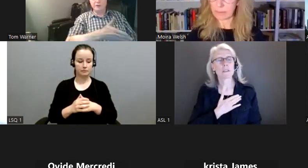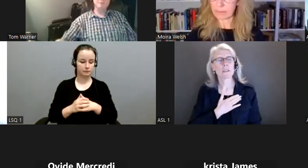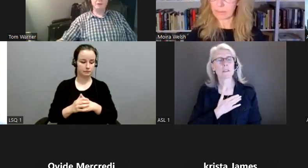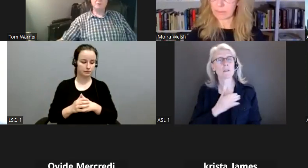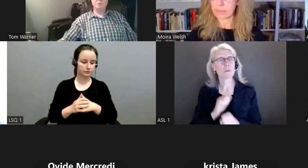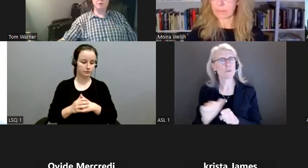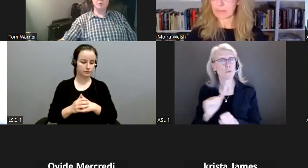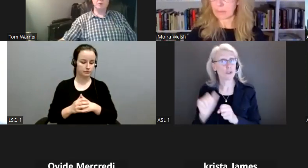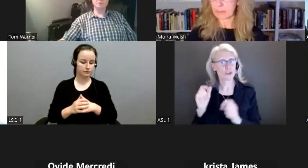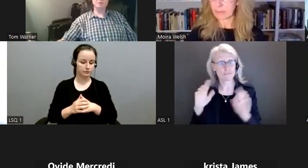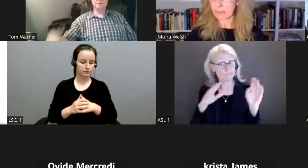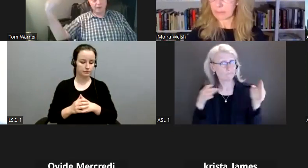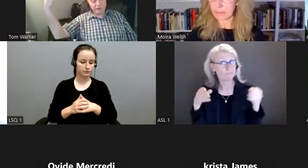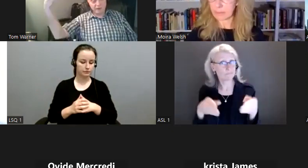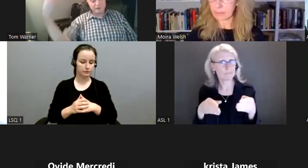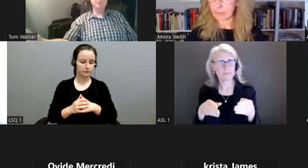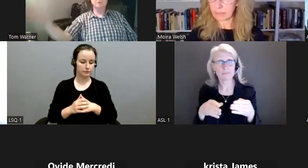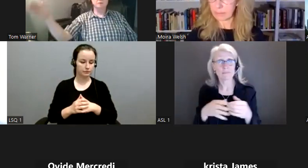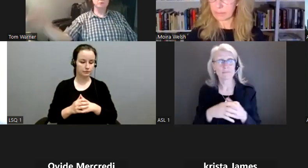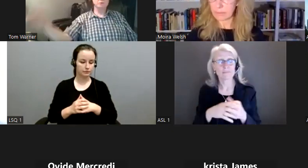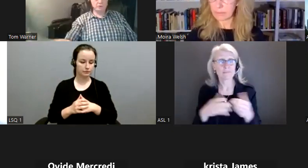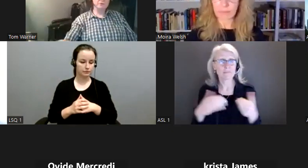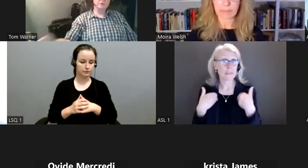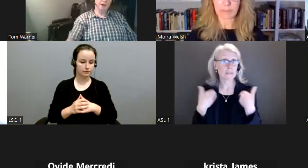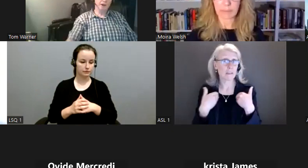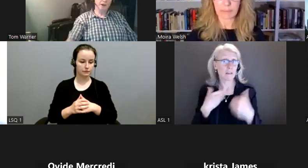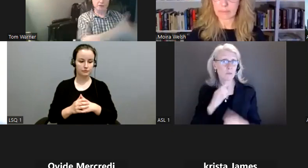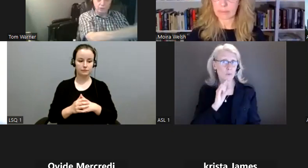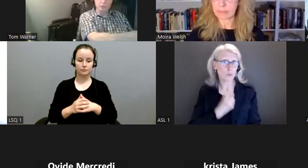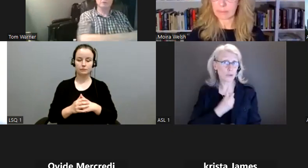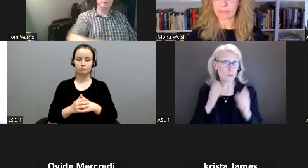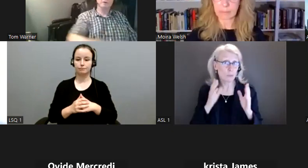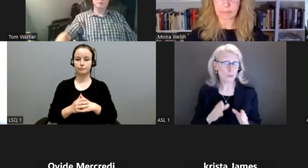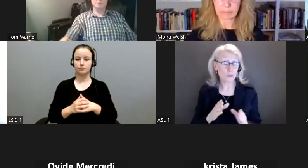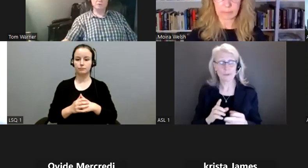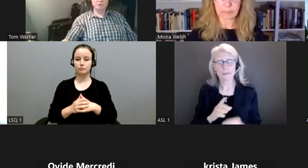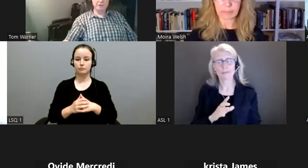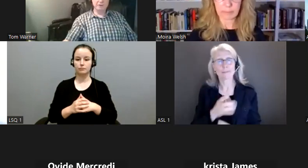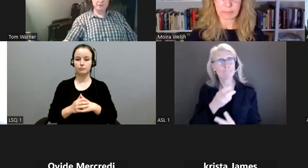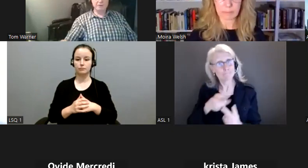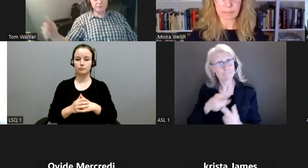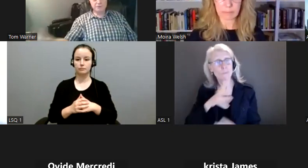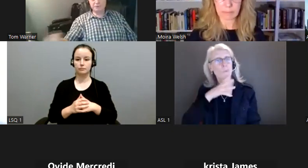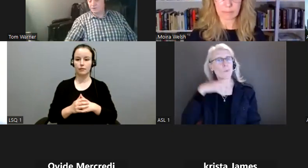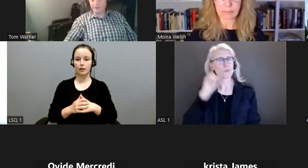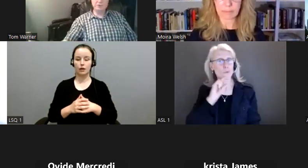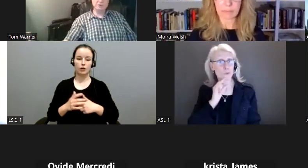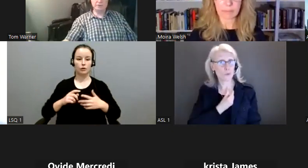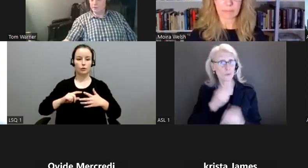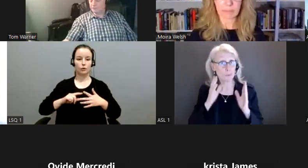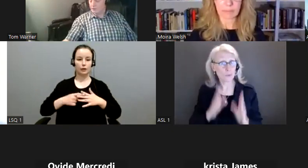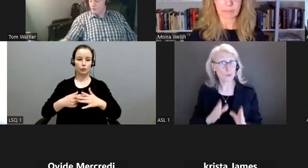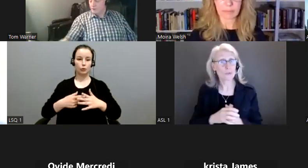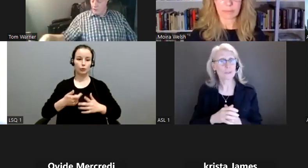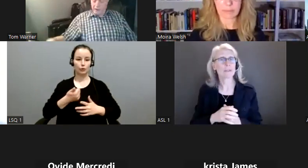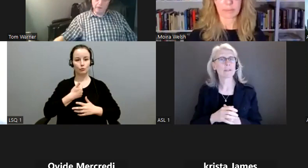journey has been one as first as a young queer person, and now as an older queer person, and through the different stages of